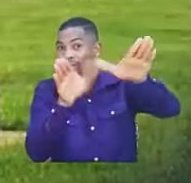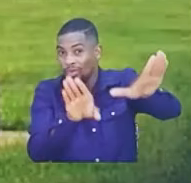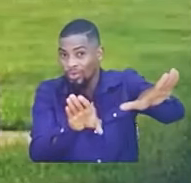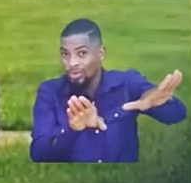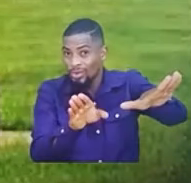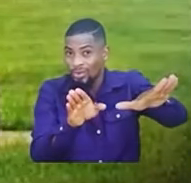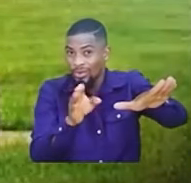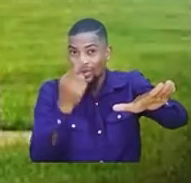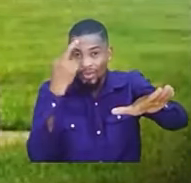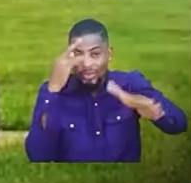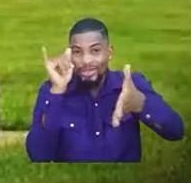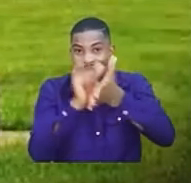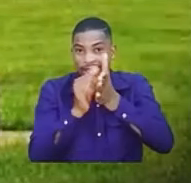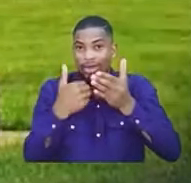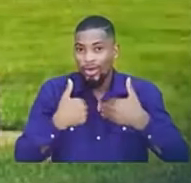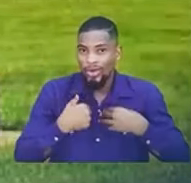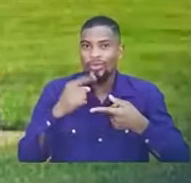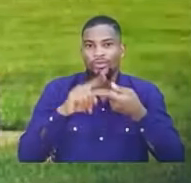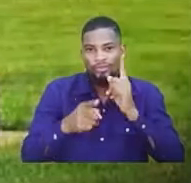friends.